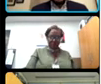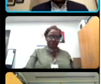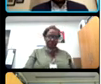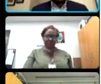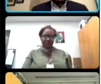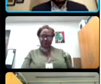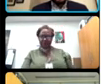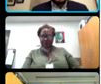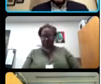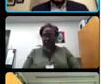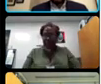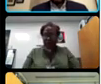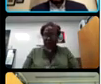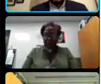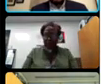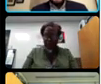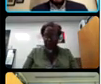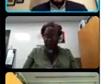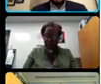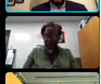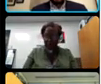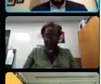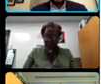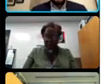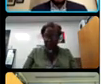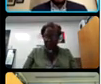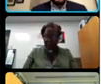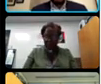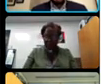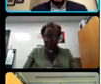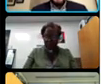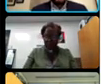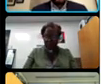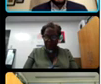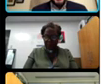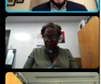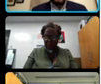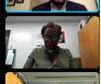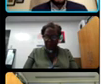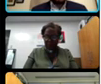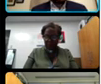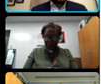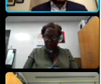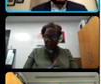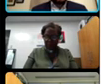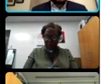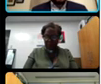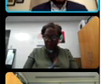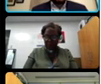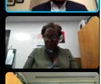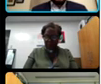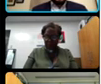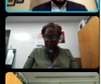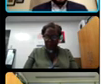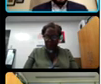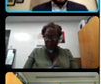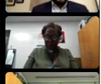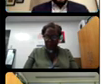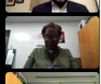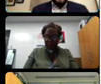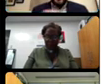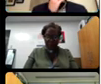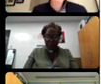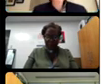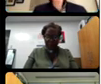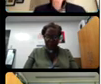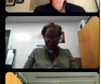any additional detailed guidance for families to assist them on how to accurately do these tests at home? Yes,